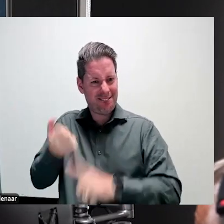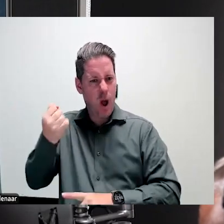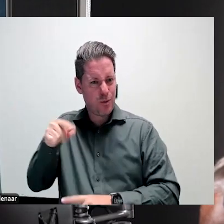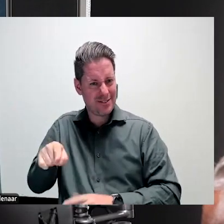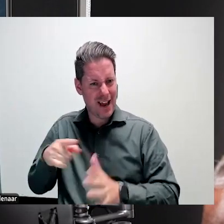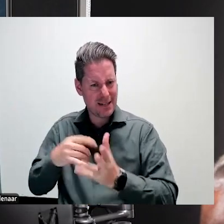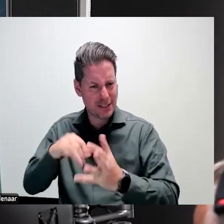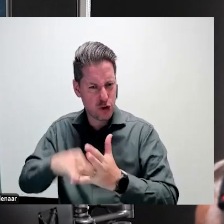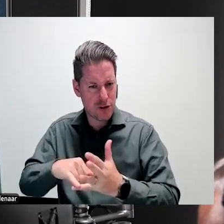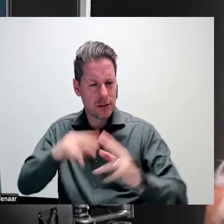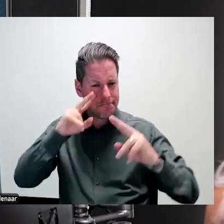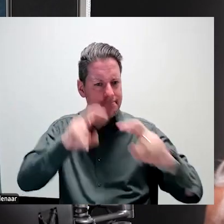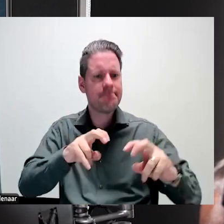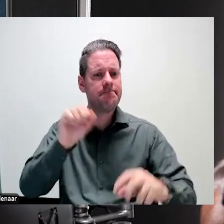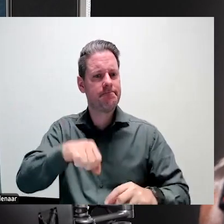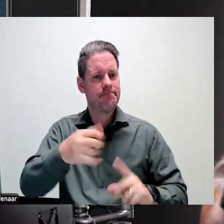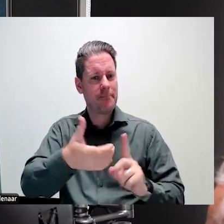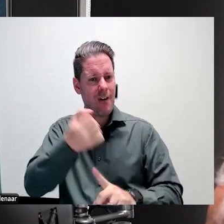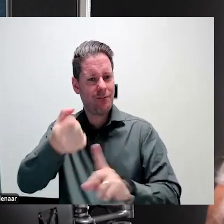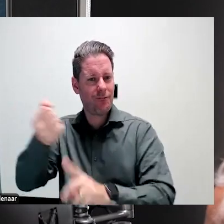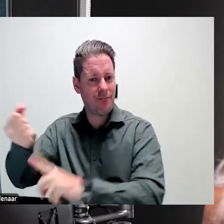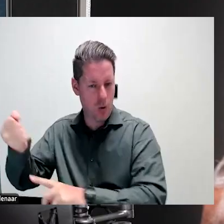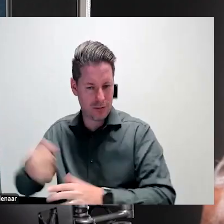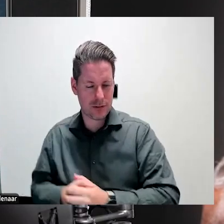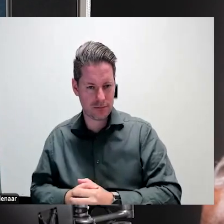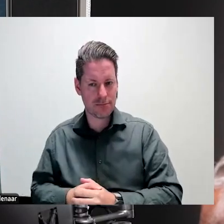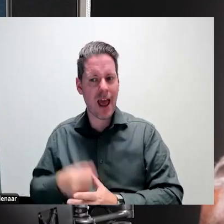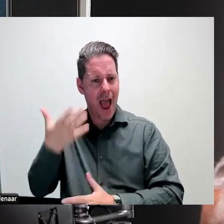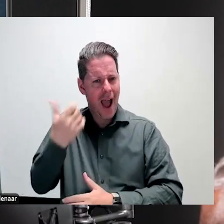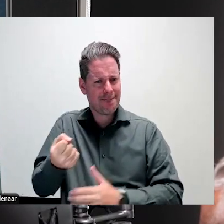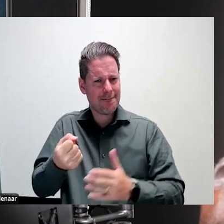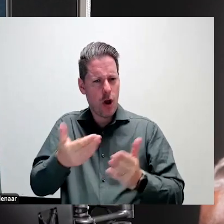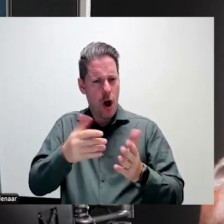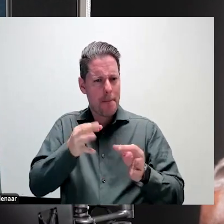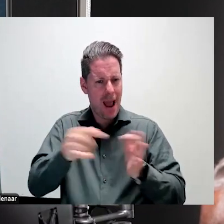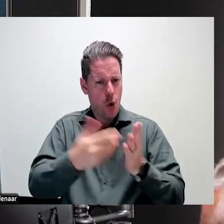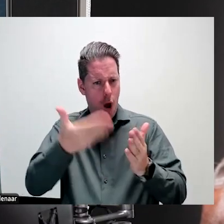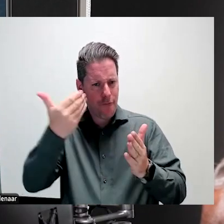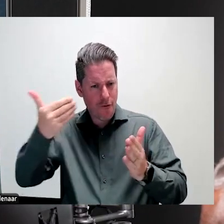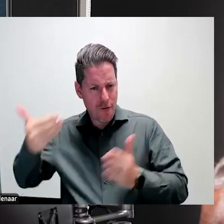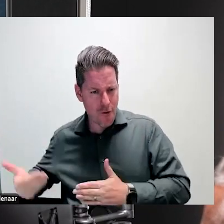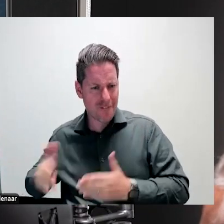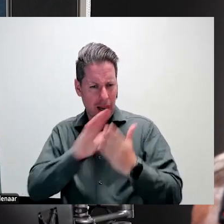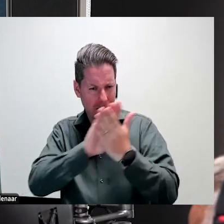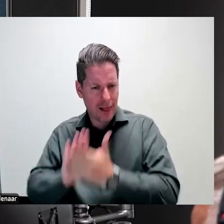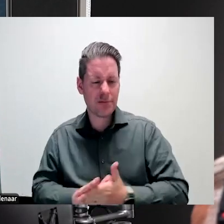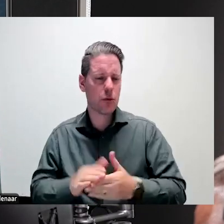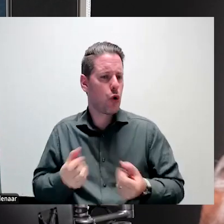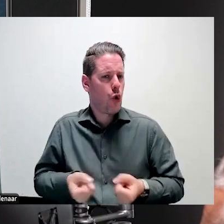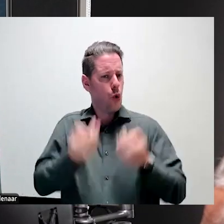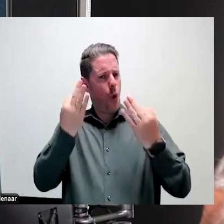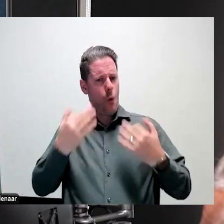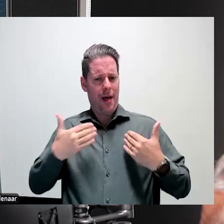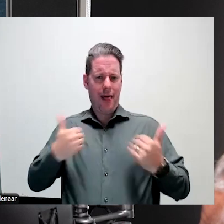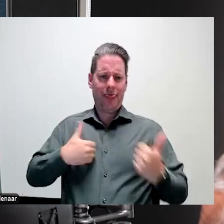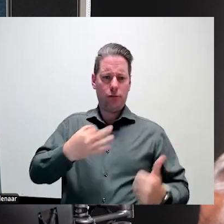After a similar discovery in Tasmania. Squadron Energy says remediation is underway and there is no risk to workers or the community. And there'll be